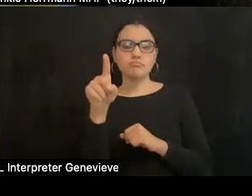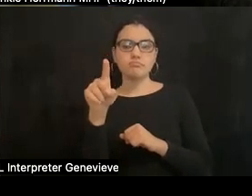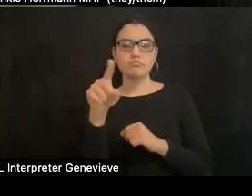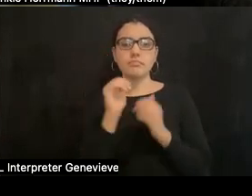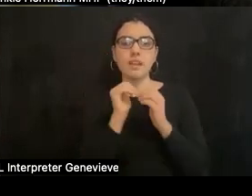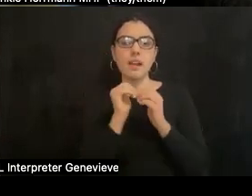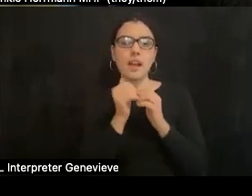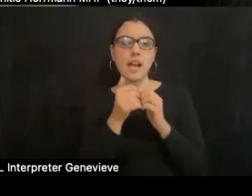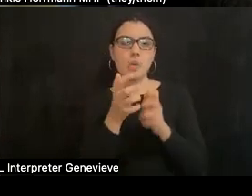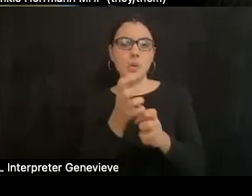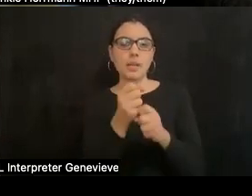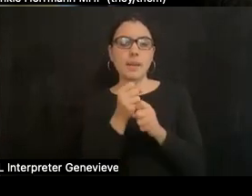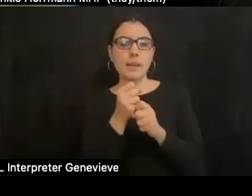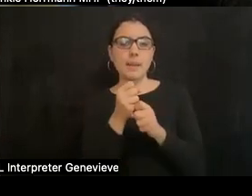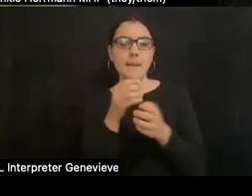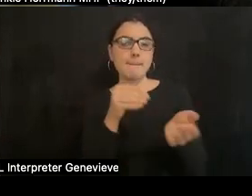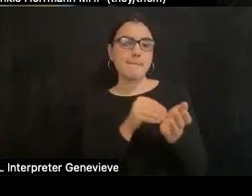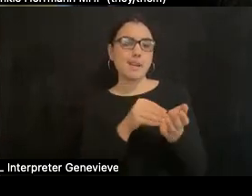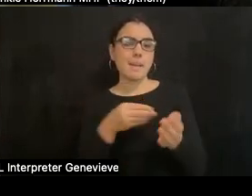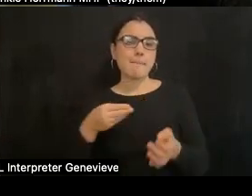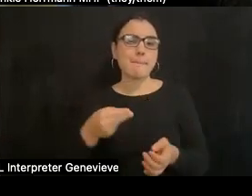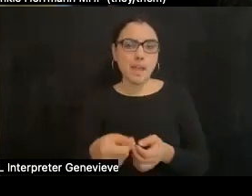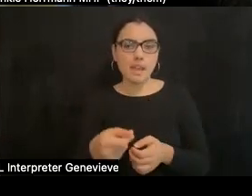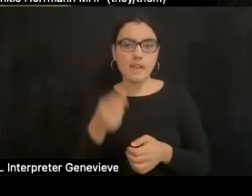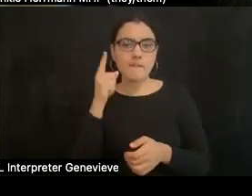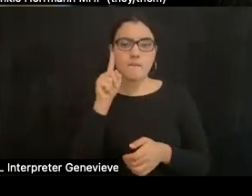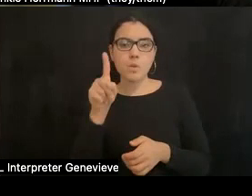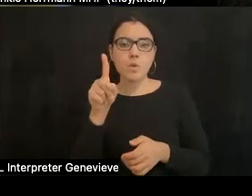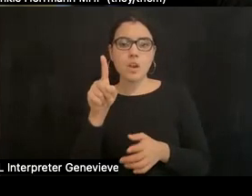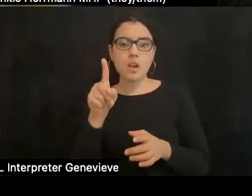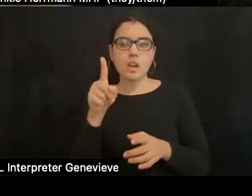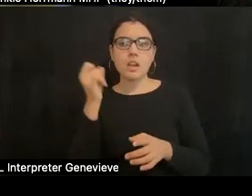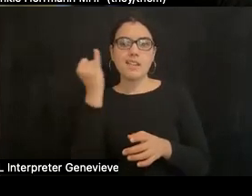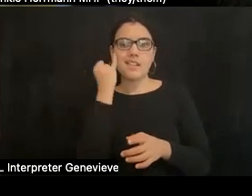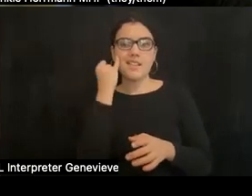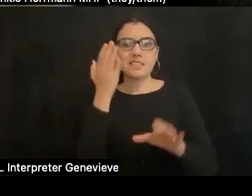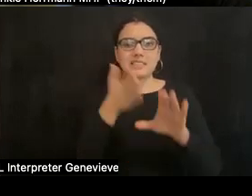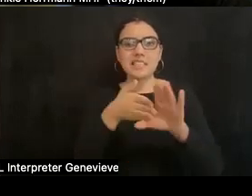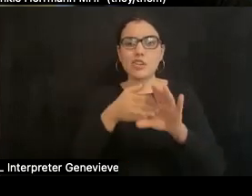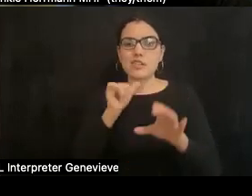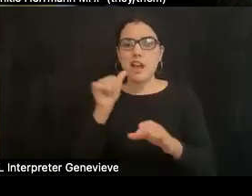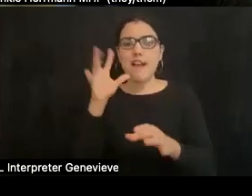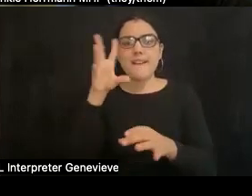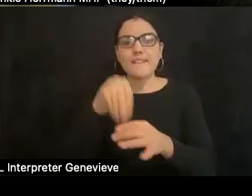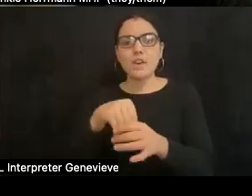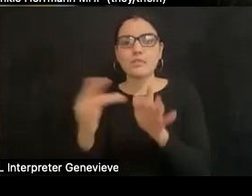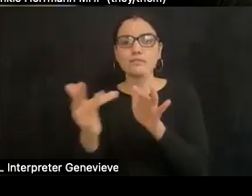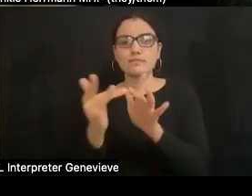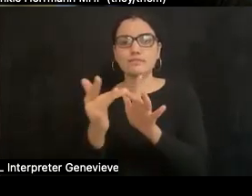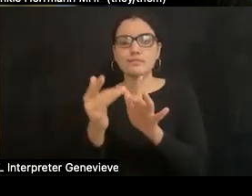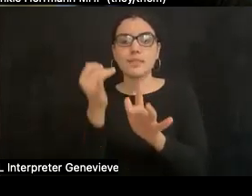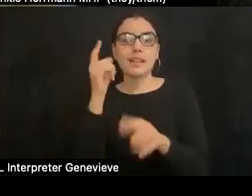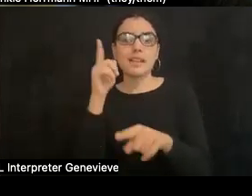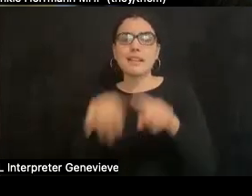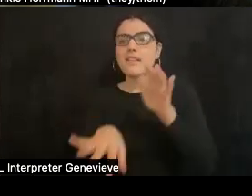how to get Medicaid to help pay for an out-of-network psychiatrist, because they were not able to